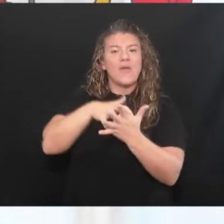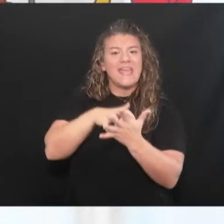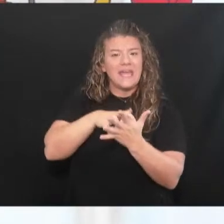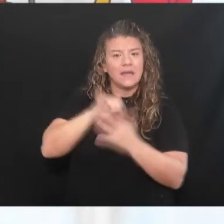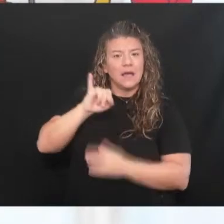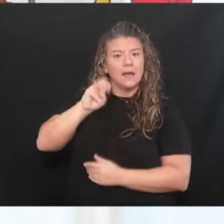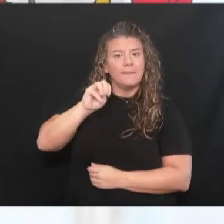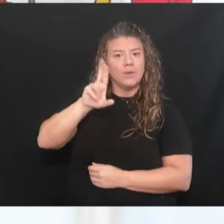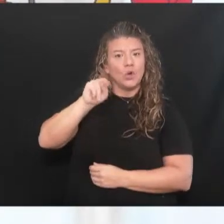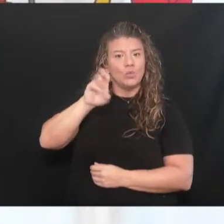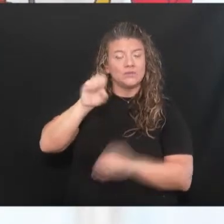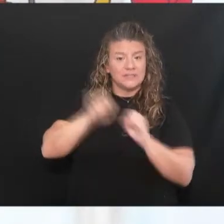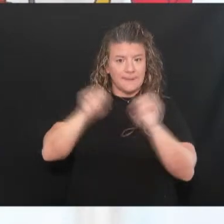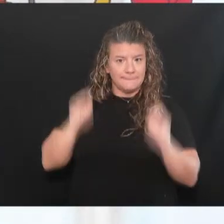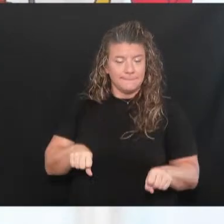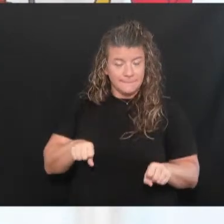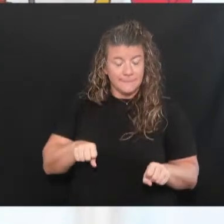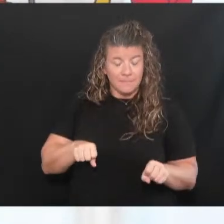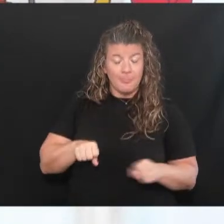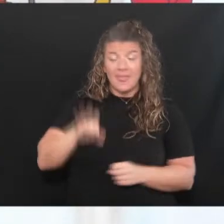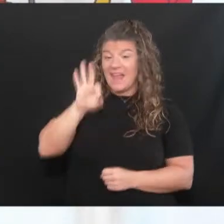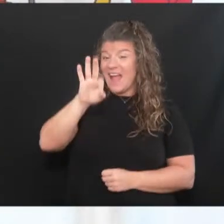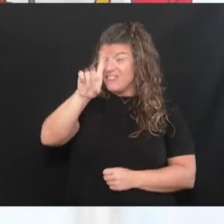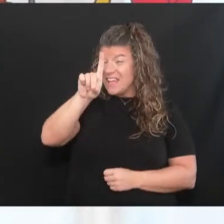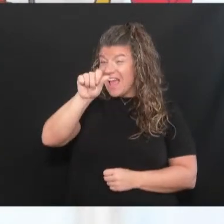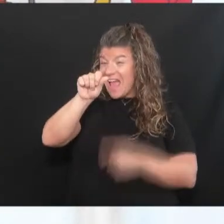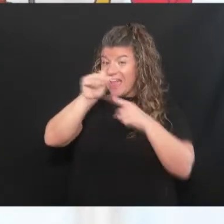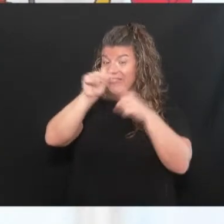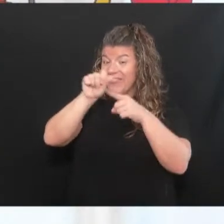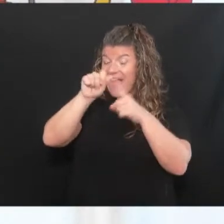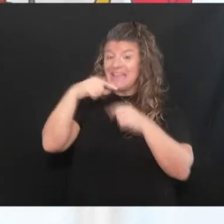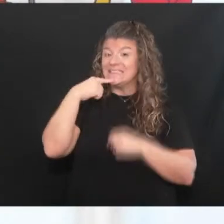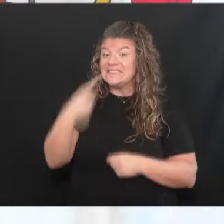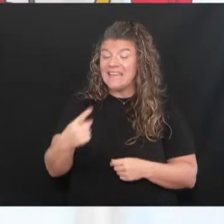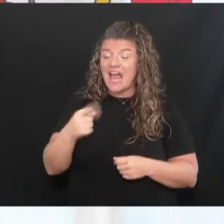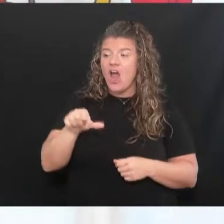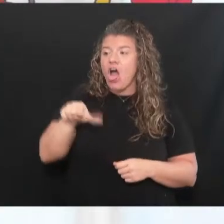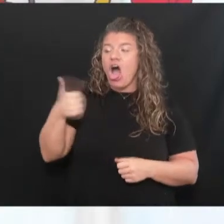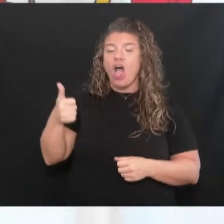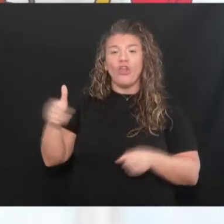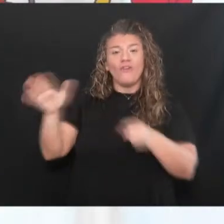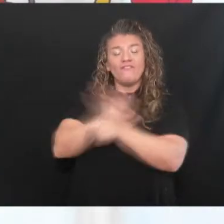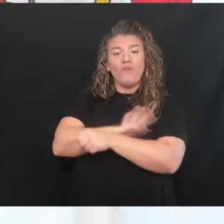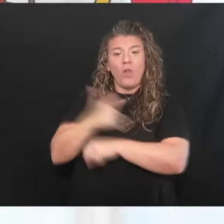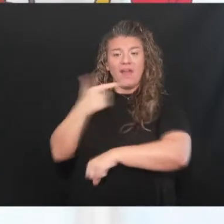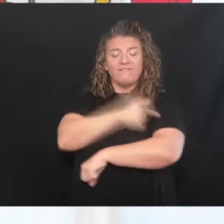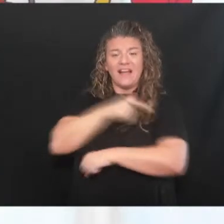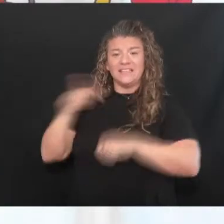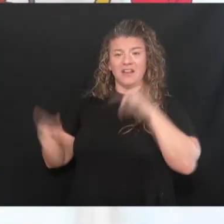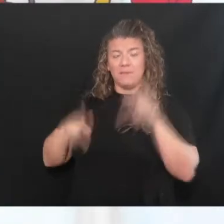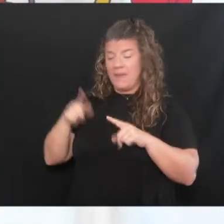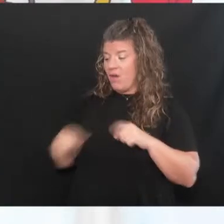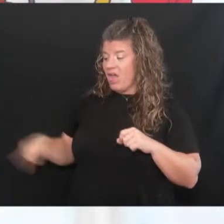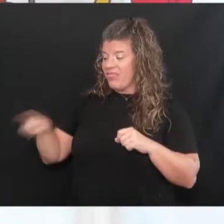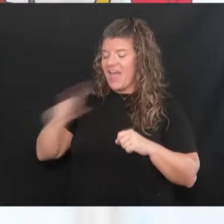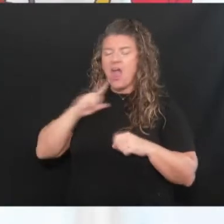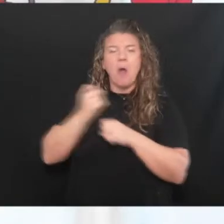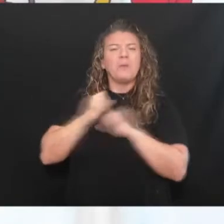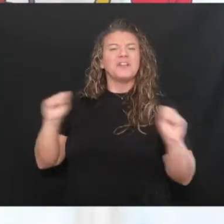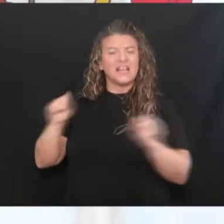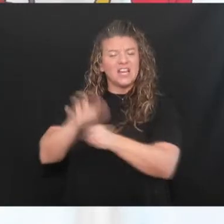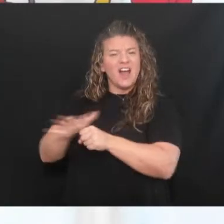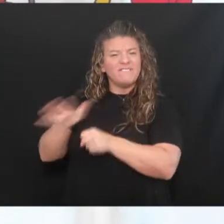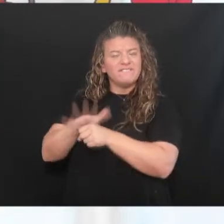system. The FDA emphasized that other fully vaccinated people are adequately protected and currently